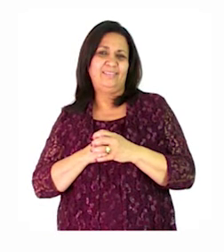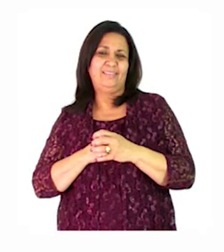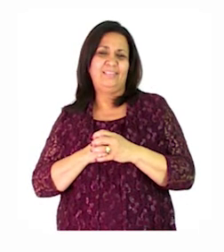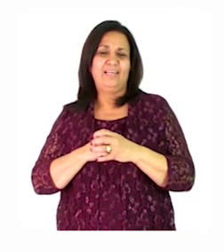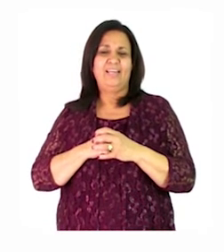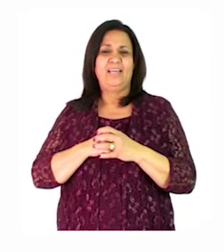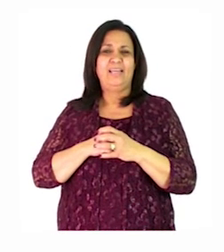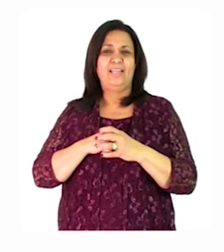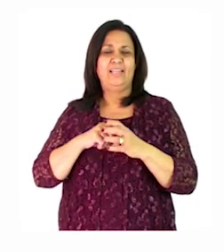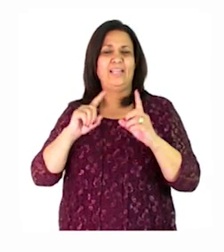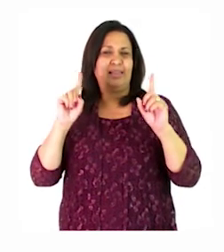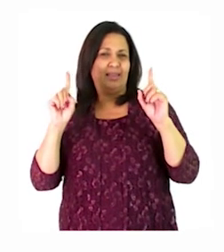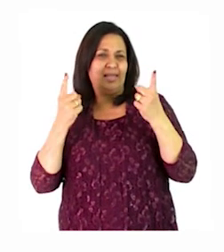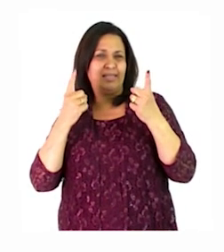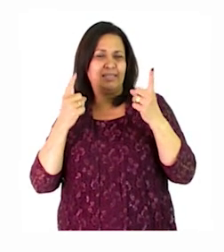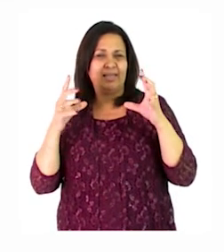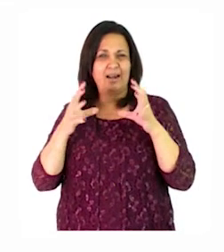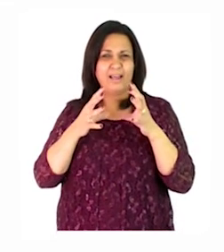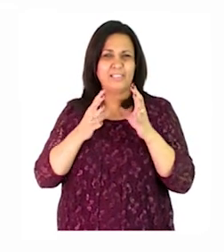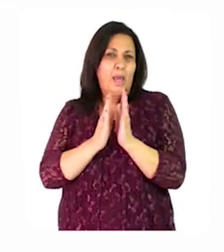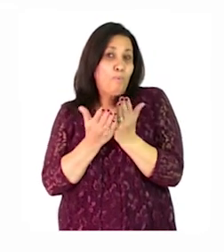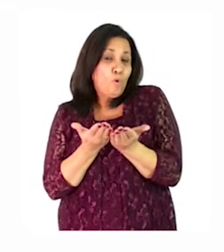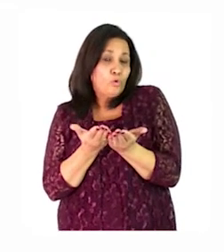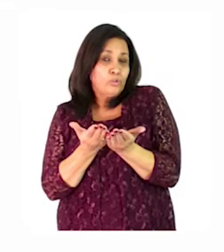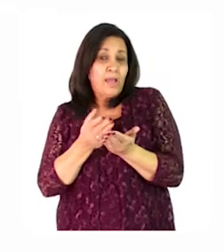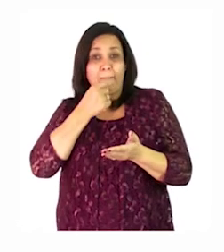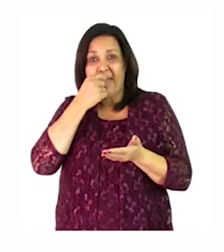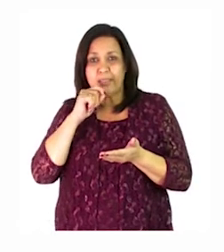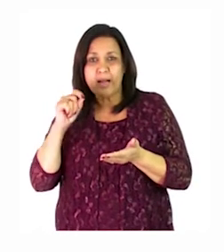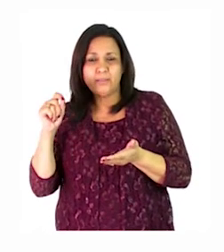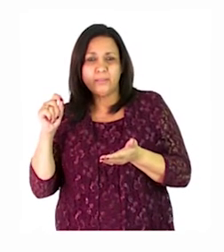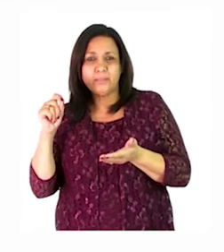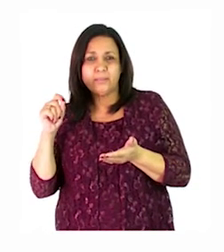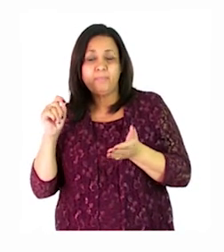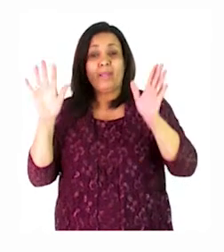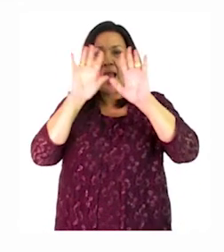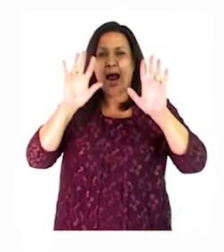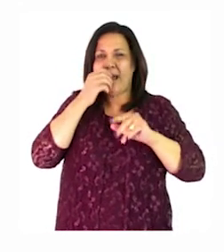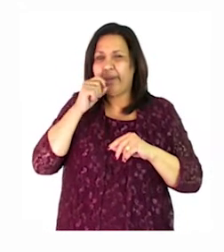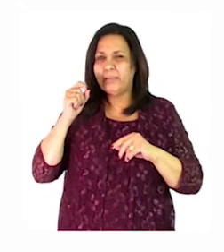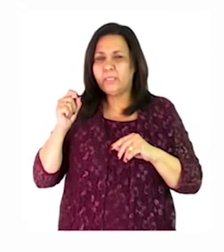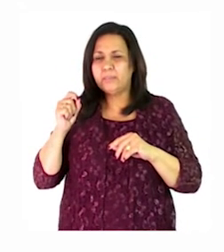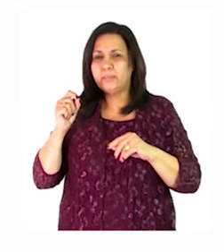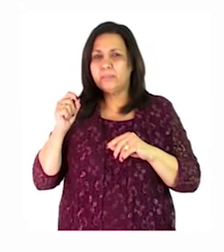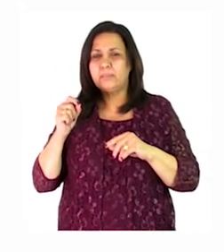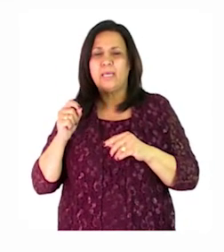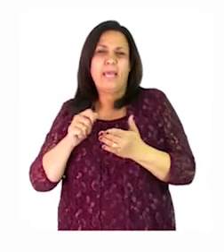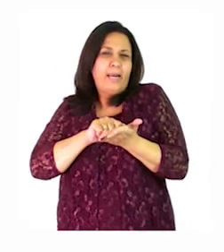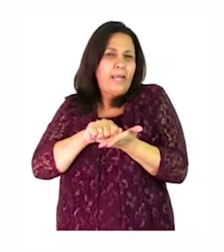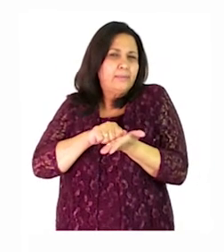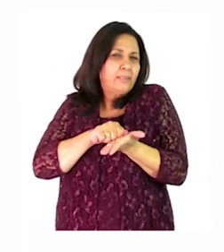know we have things like books, pencils, colors,